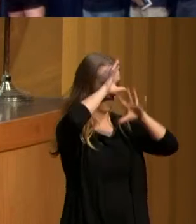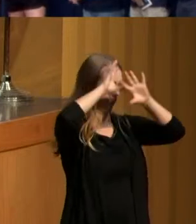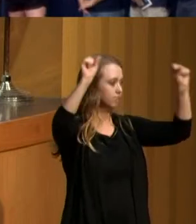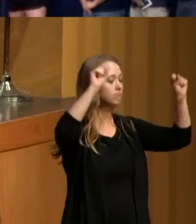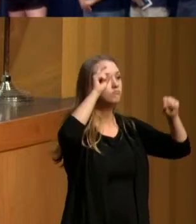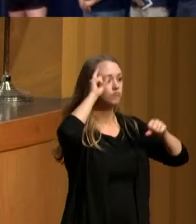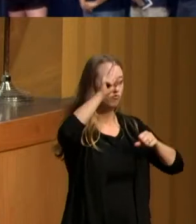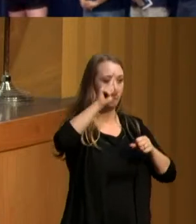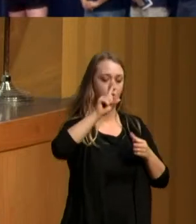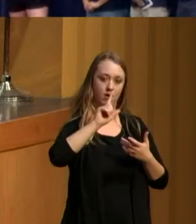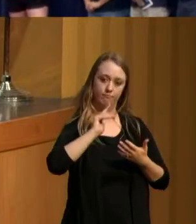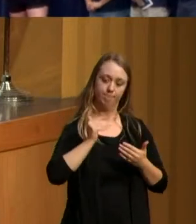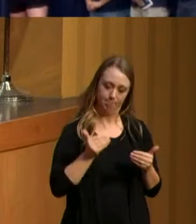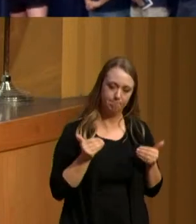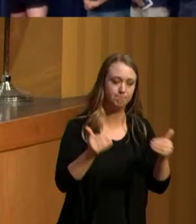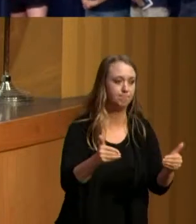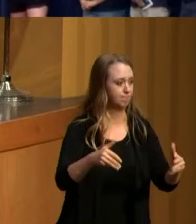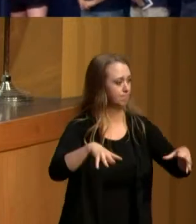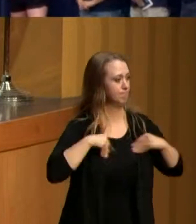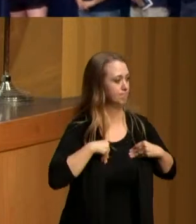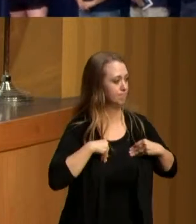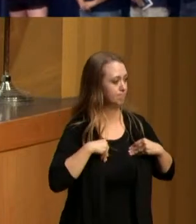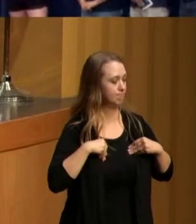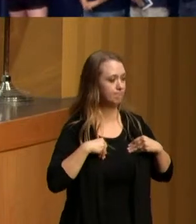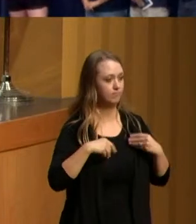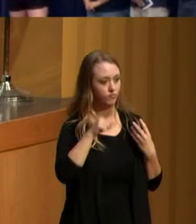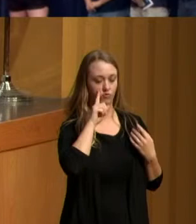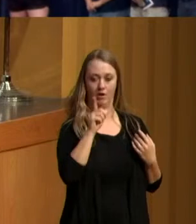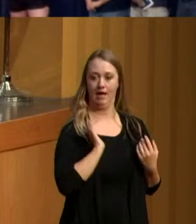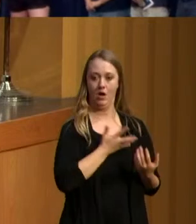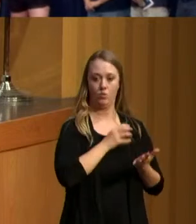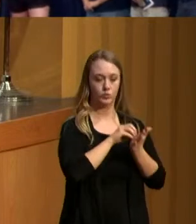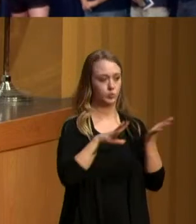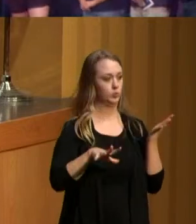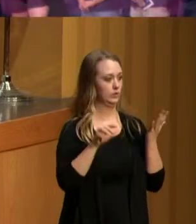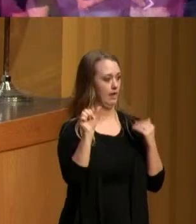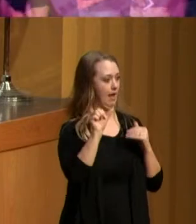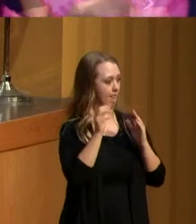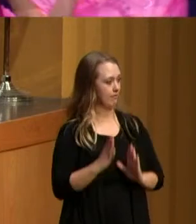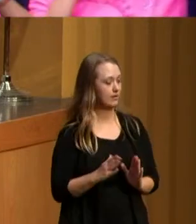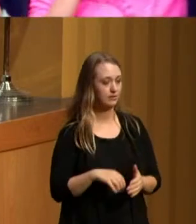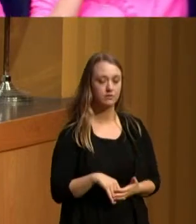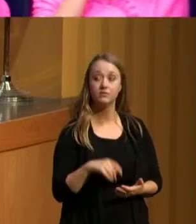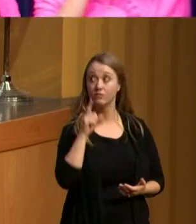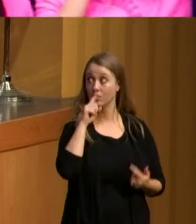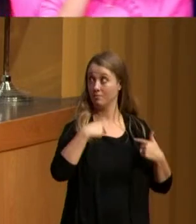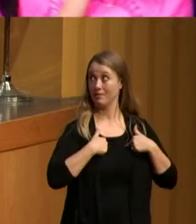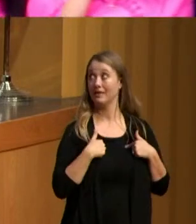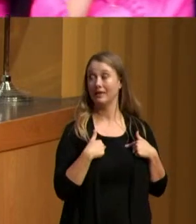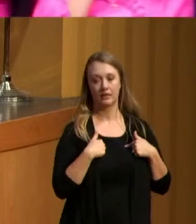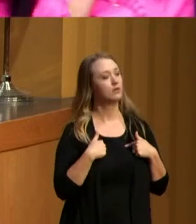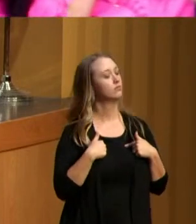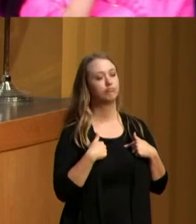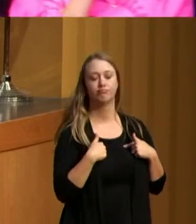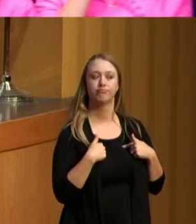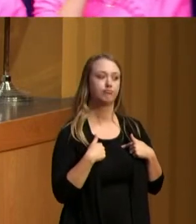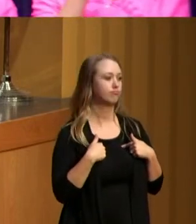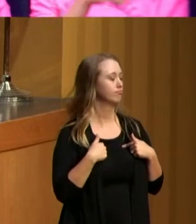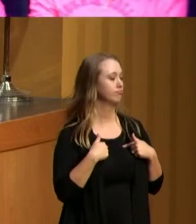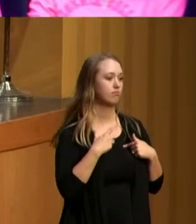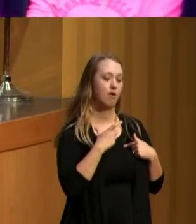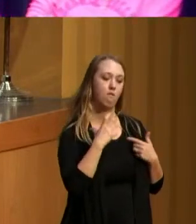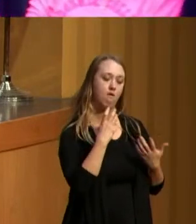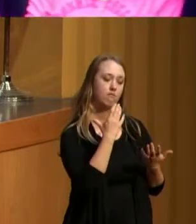our student athletes. And that's, to me, if you get anything out of that, that's the main thing I want to